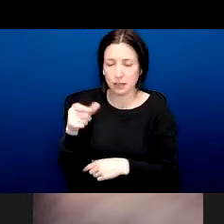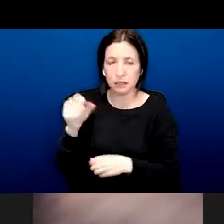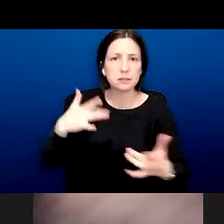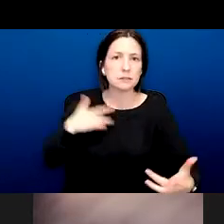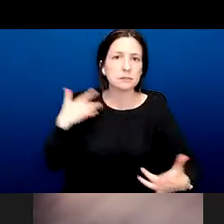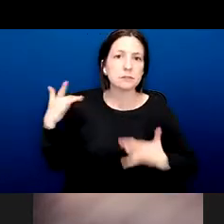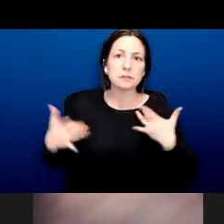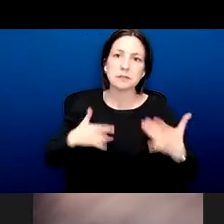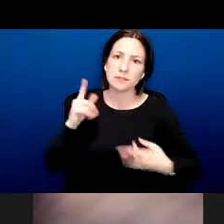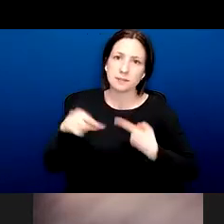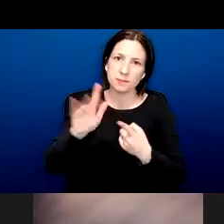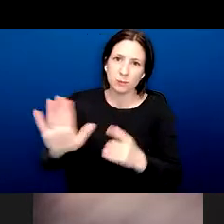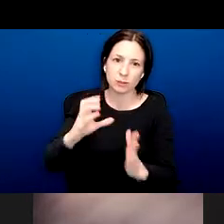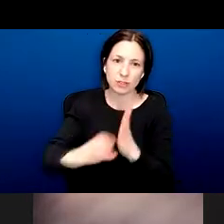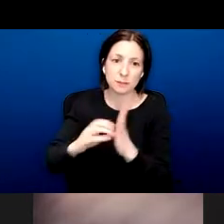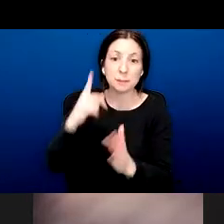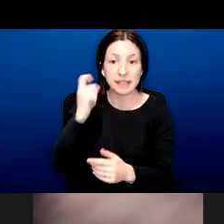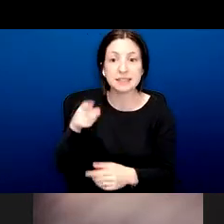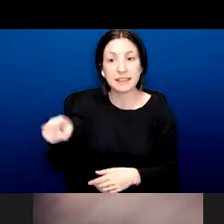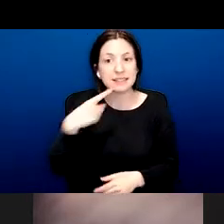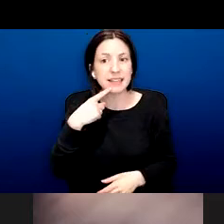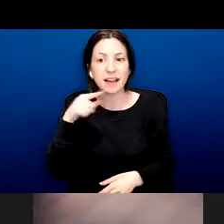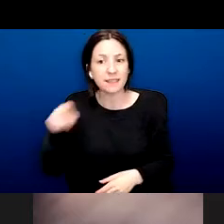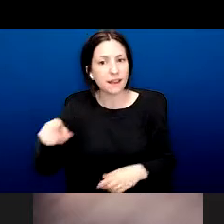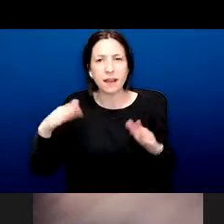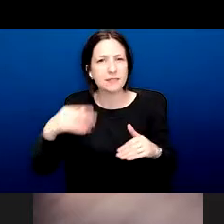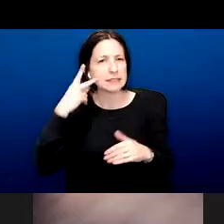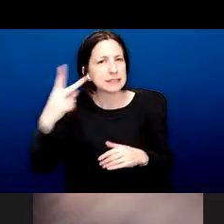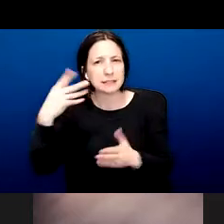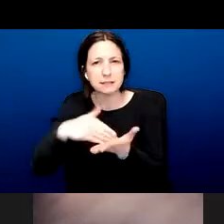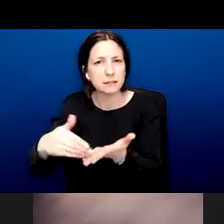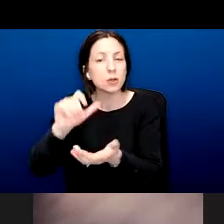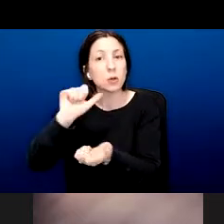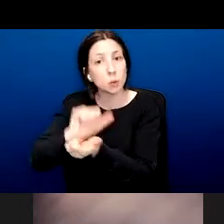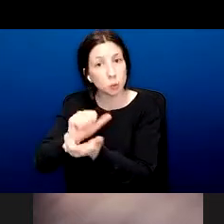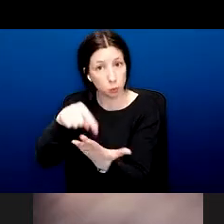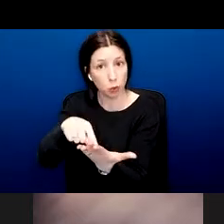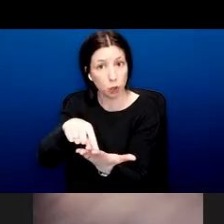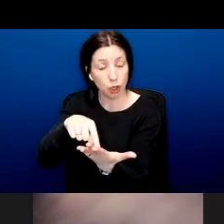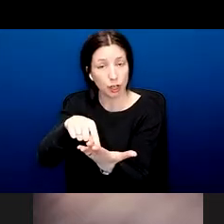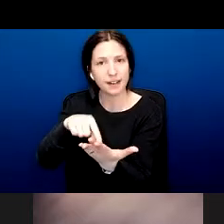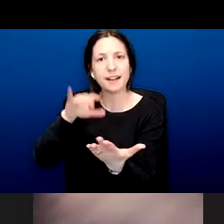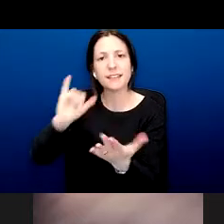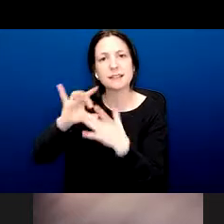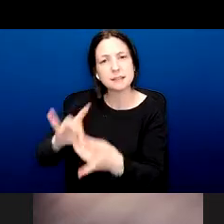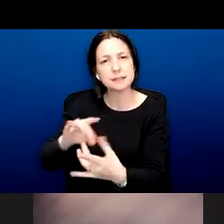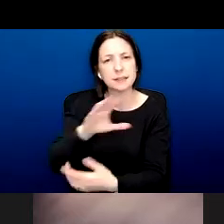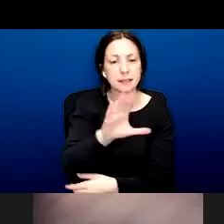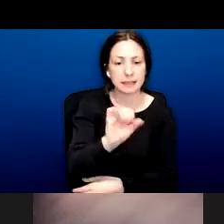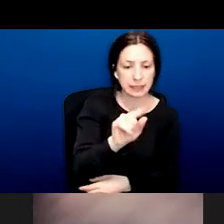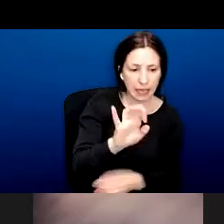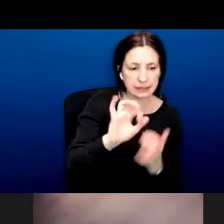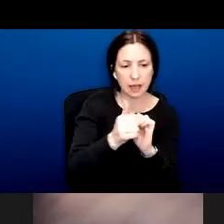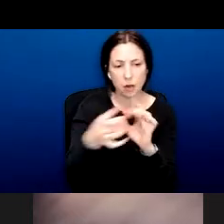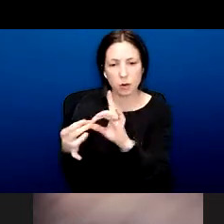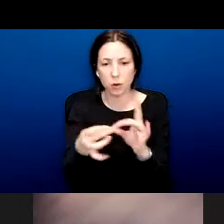excited about your chapter because they've said they haven't often seen work that is about caste as it intersects with feminist activism